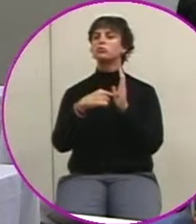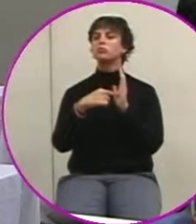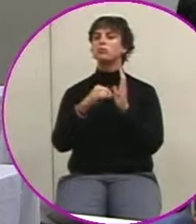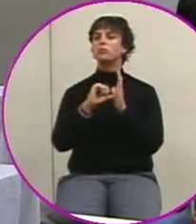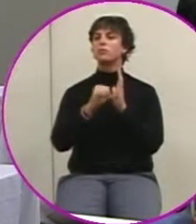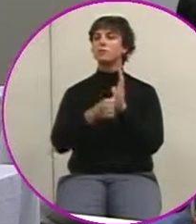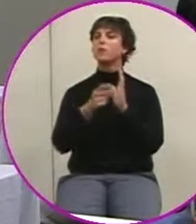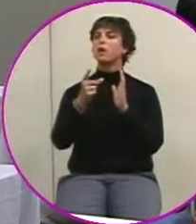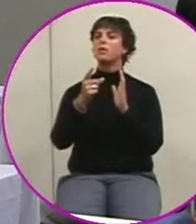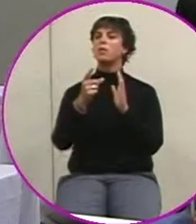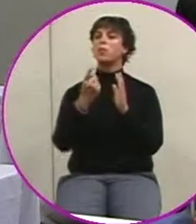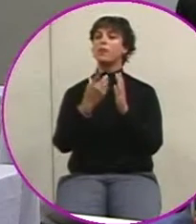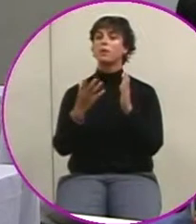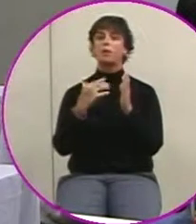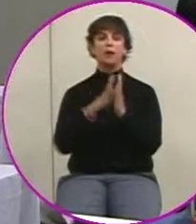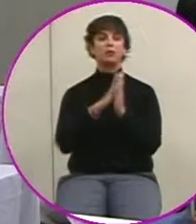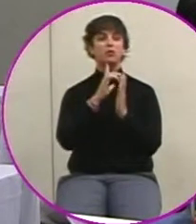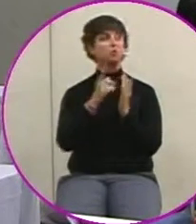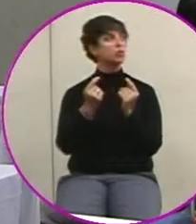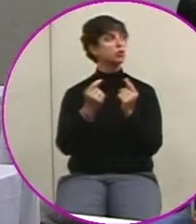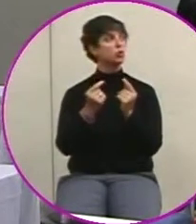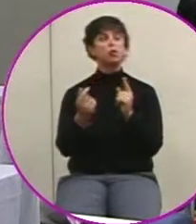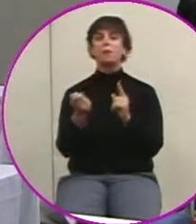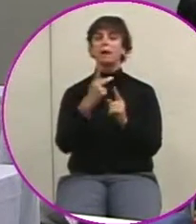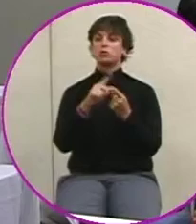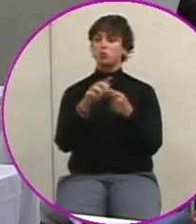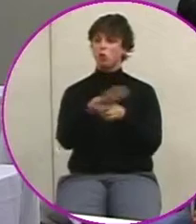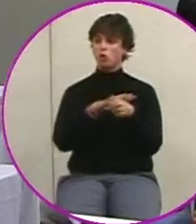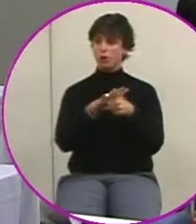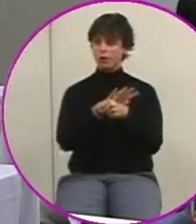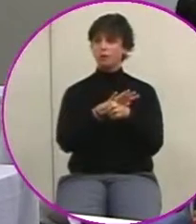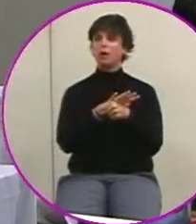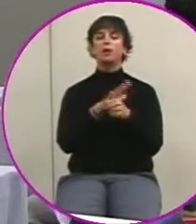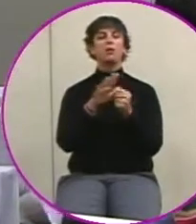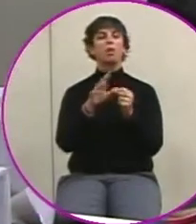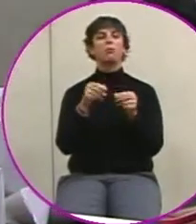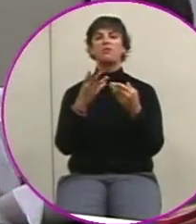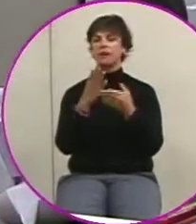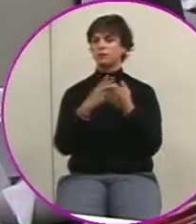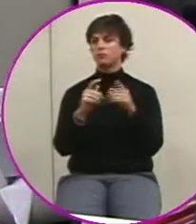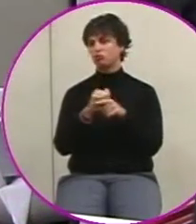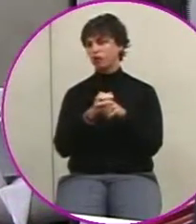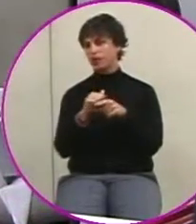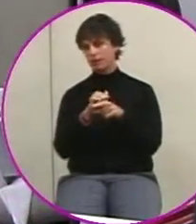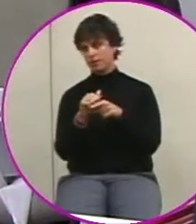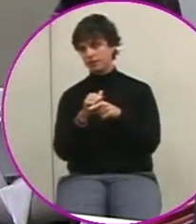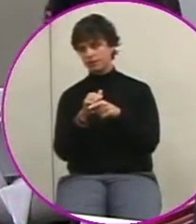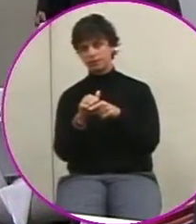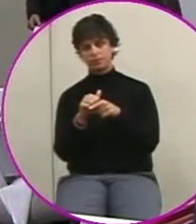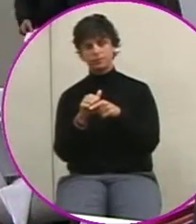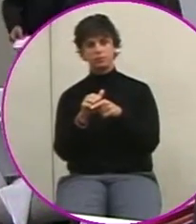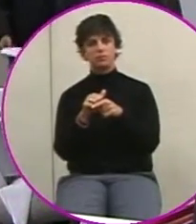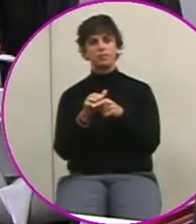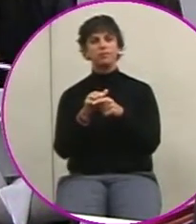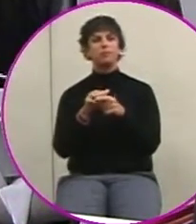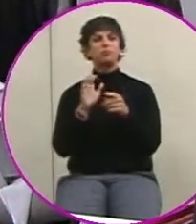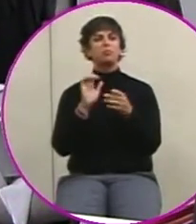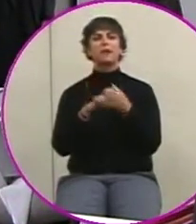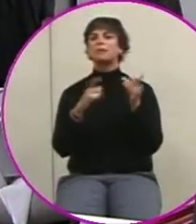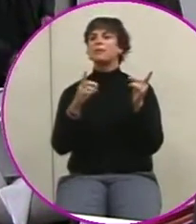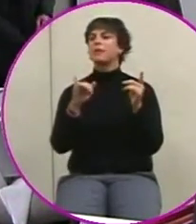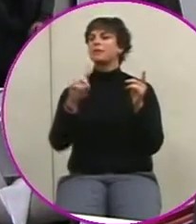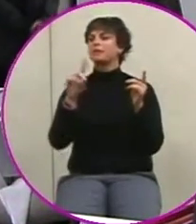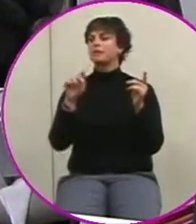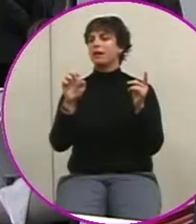that we're asking you to do is go back to the local area and provide some training. And this is one of the things that Dale is talking about